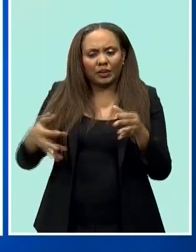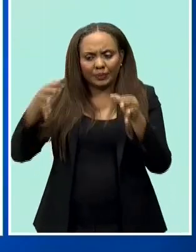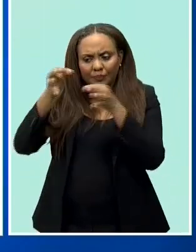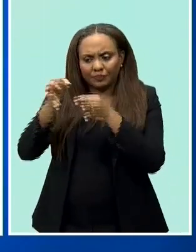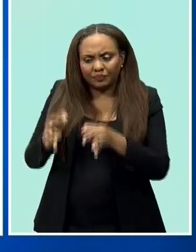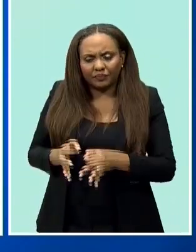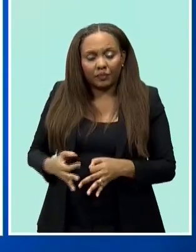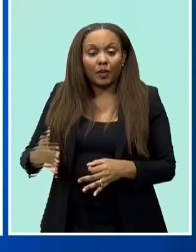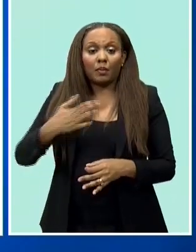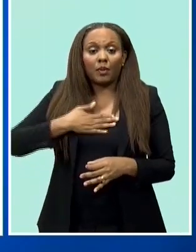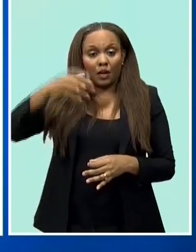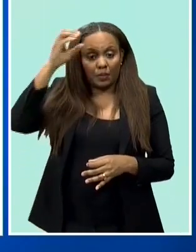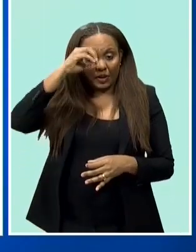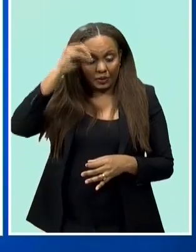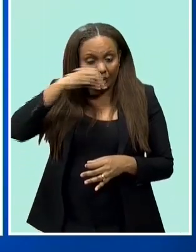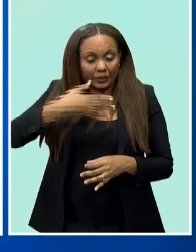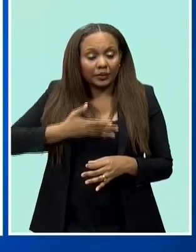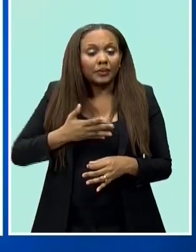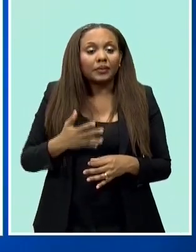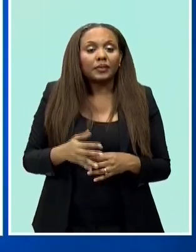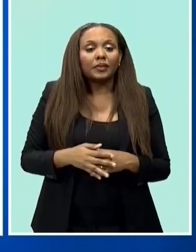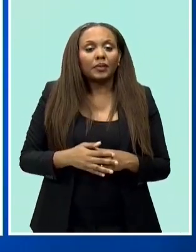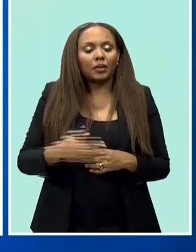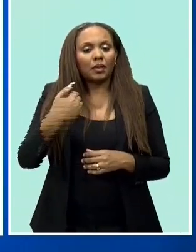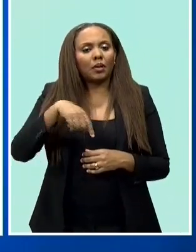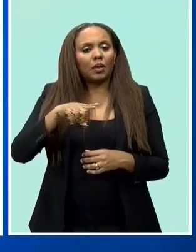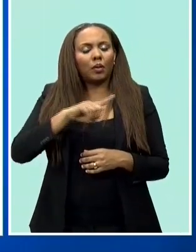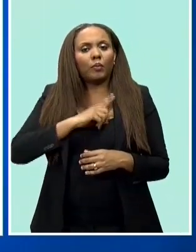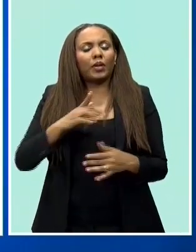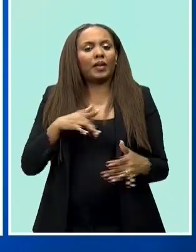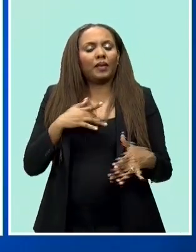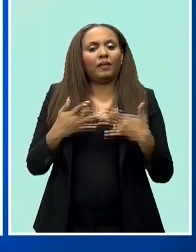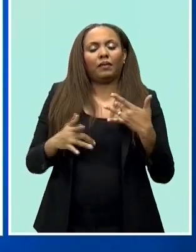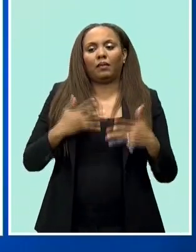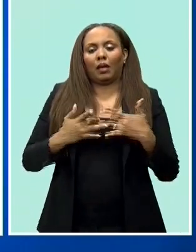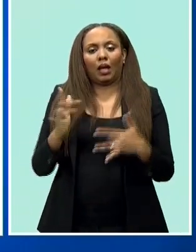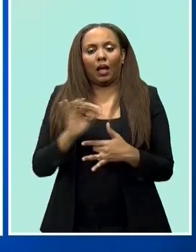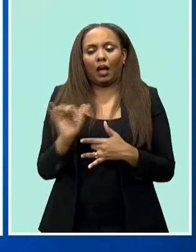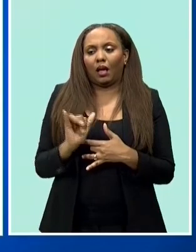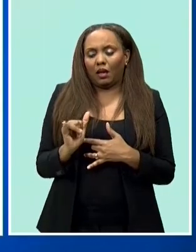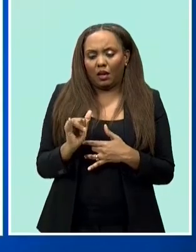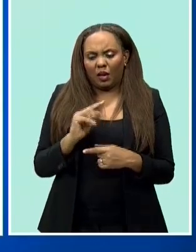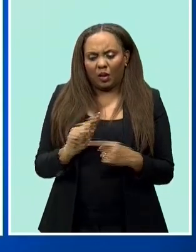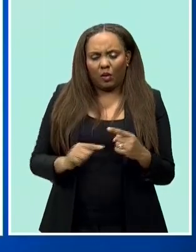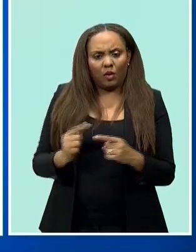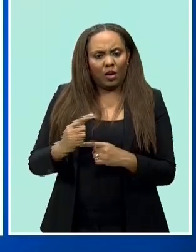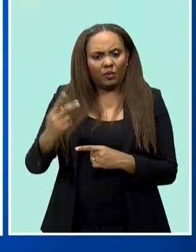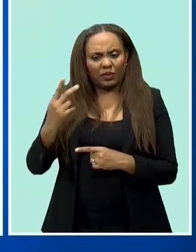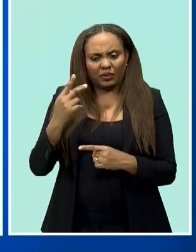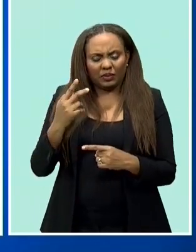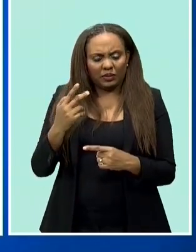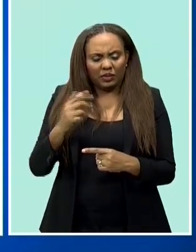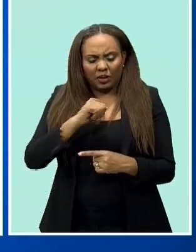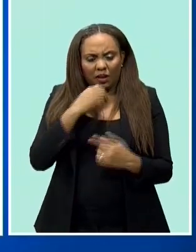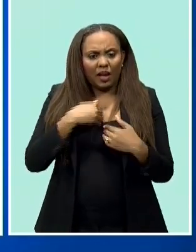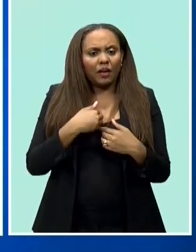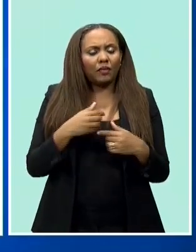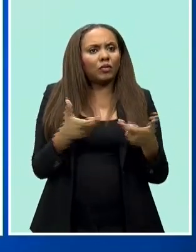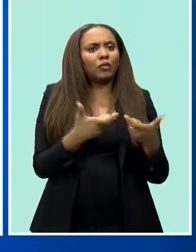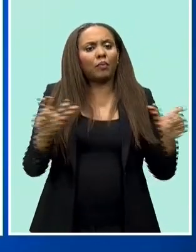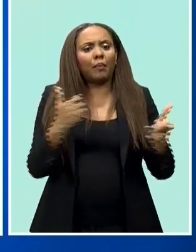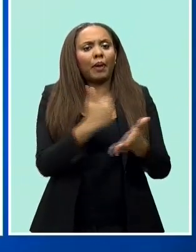my humble opinion, what has happened is that we've become so intimidated by the loss of correspondent banking that our